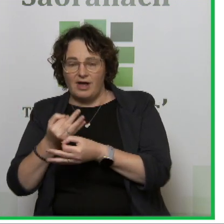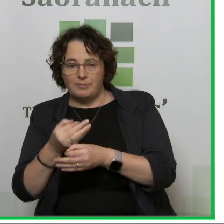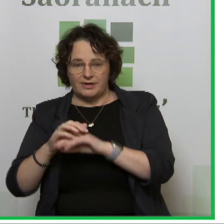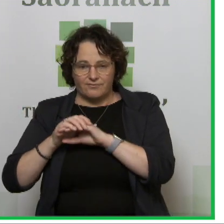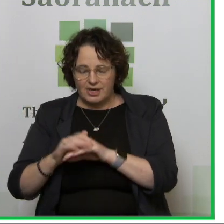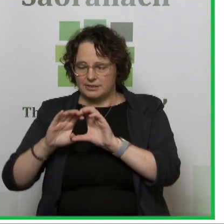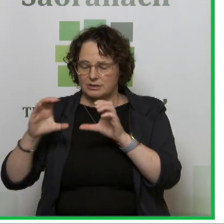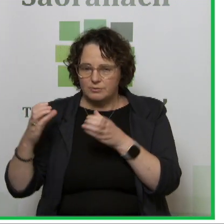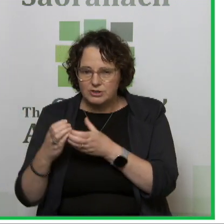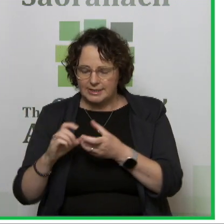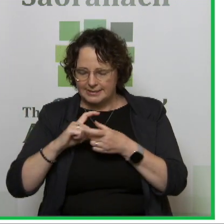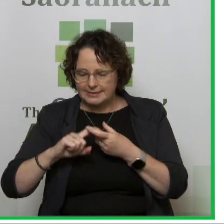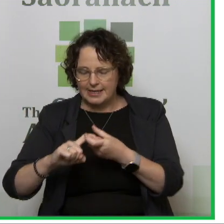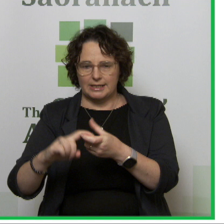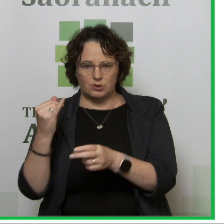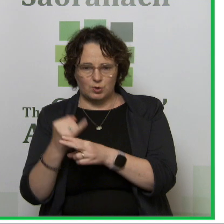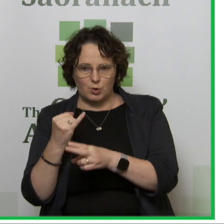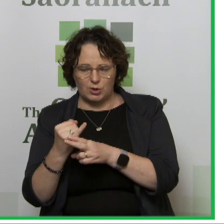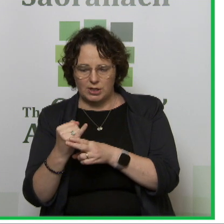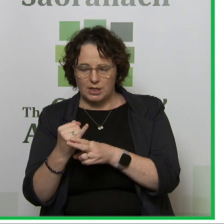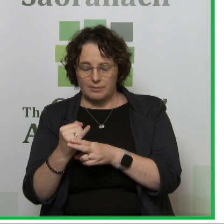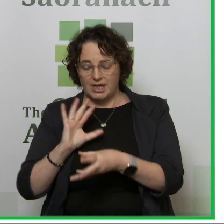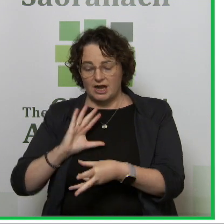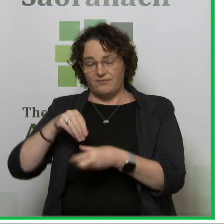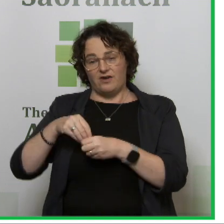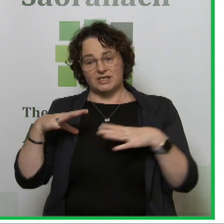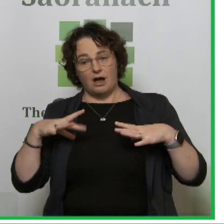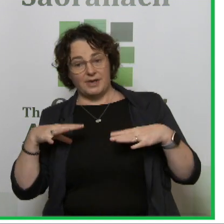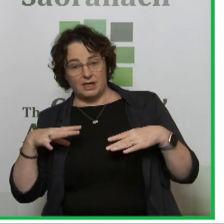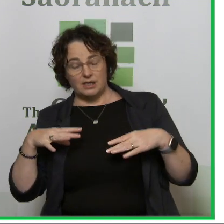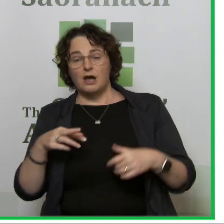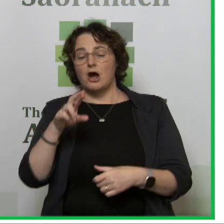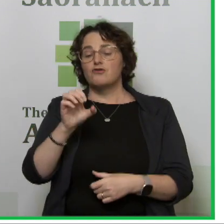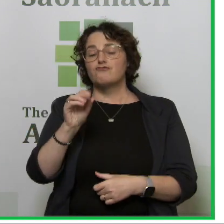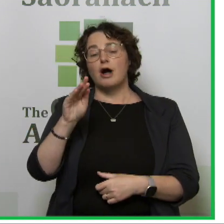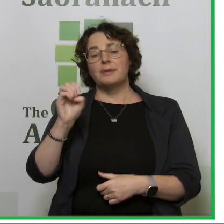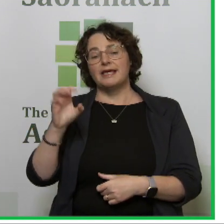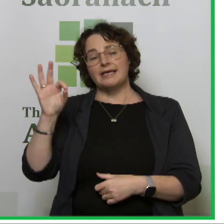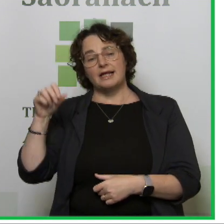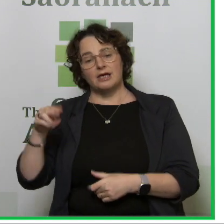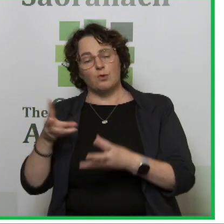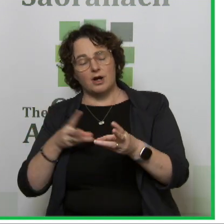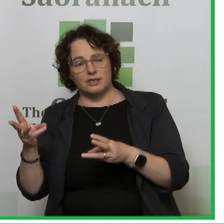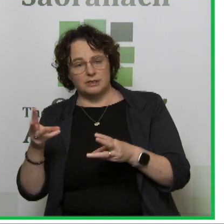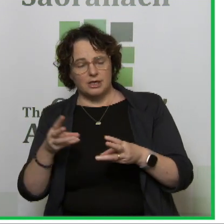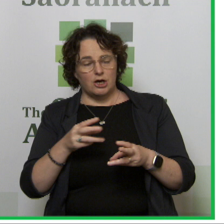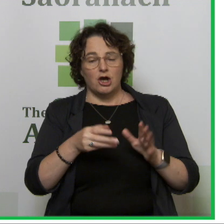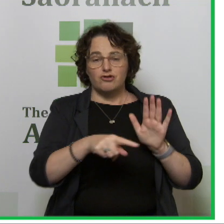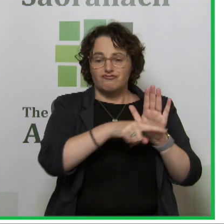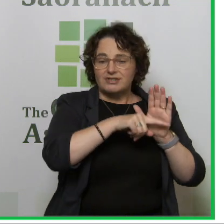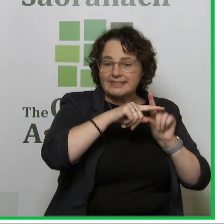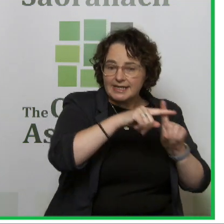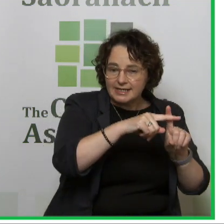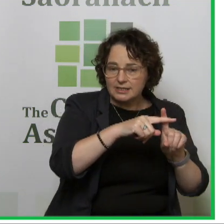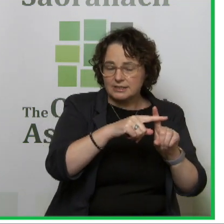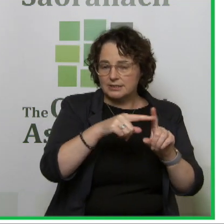community, staying in school, being involved in a hobby, believe it or not. Robbie Gilligan's work on the connection between resilience and